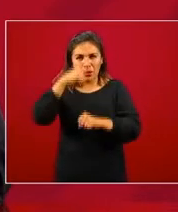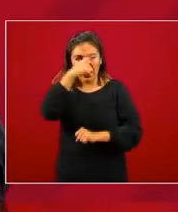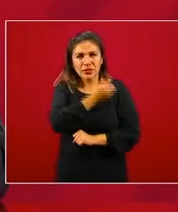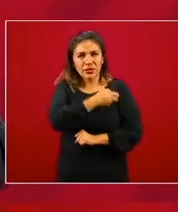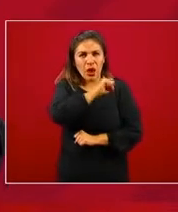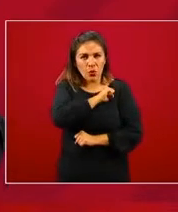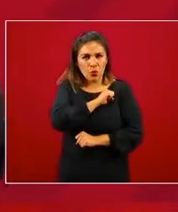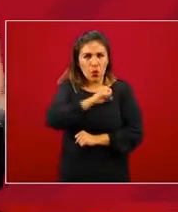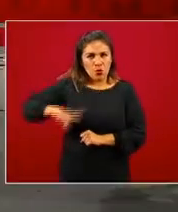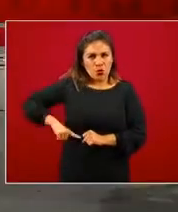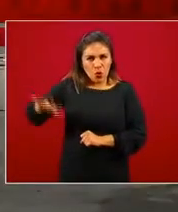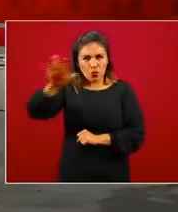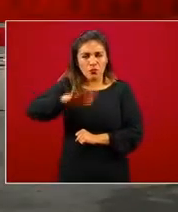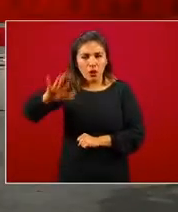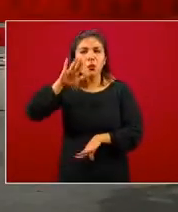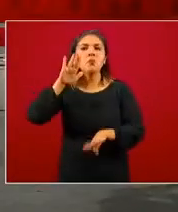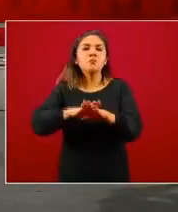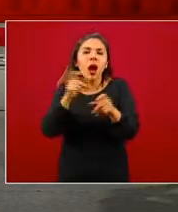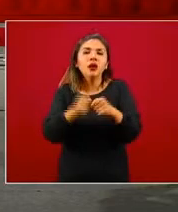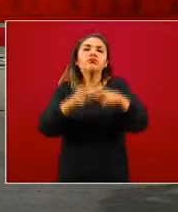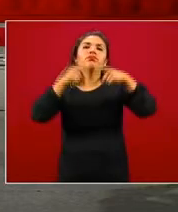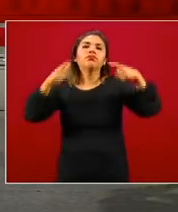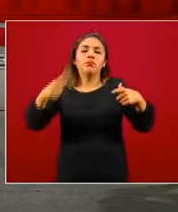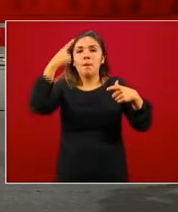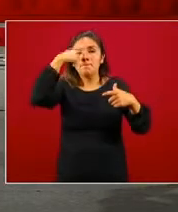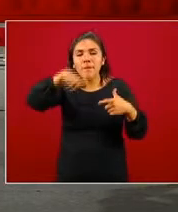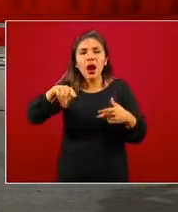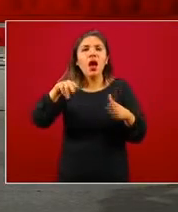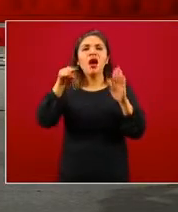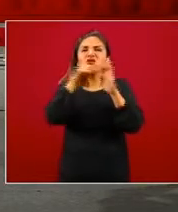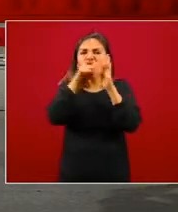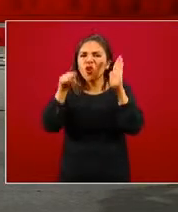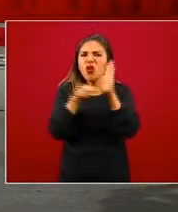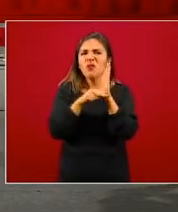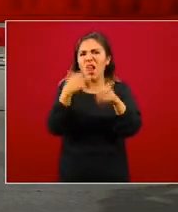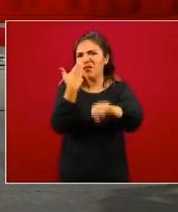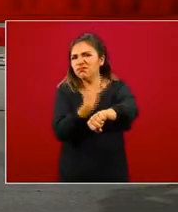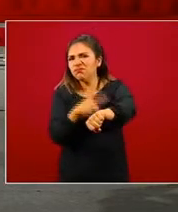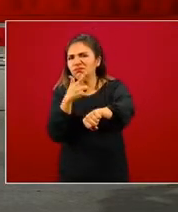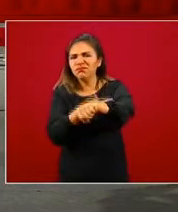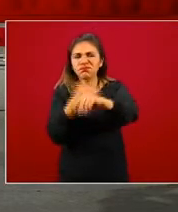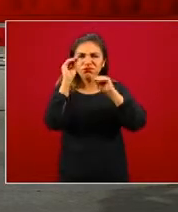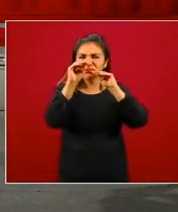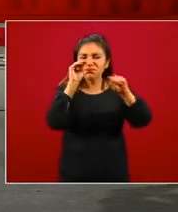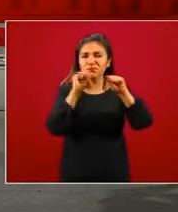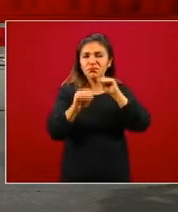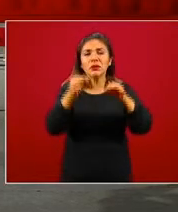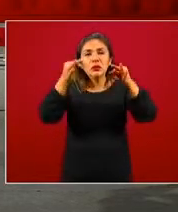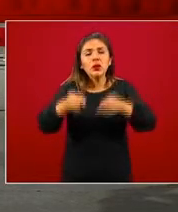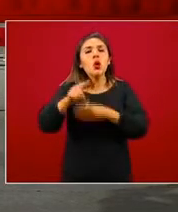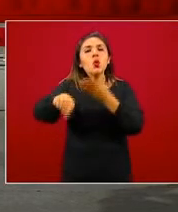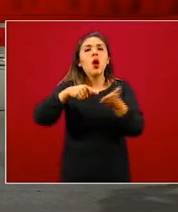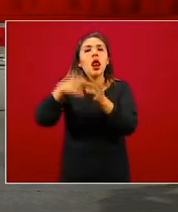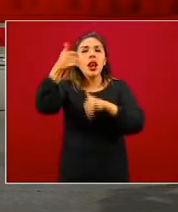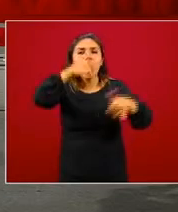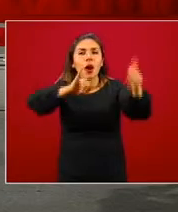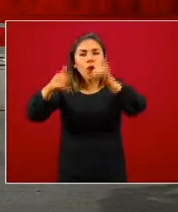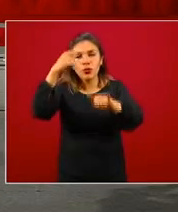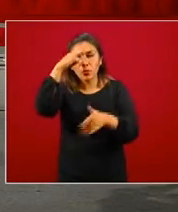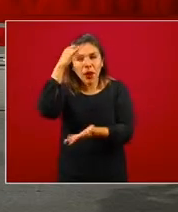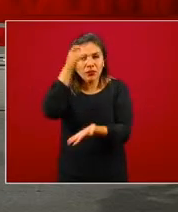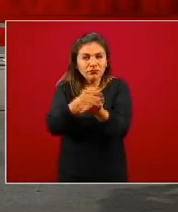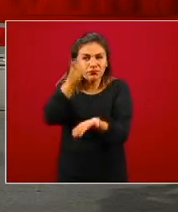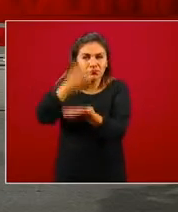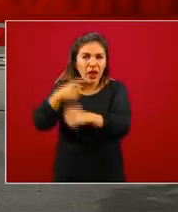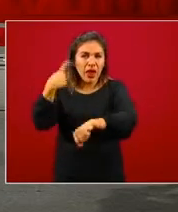and then we have the network of public health laboratories that will increase their capabilities, their capacities, so they